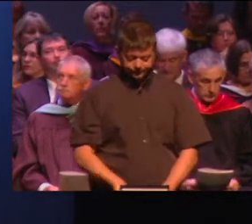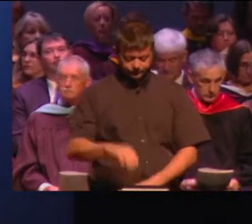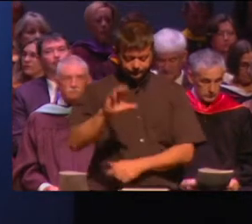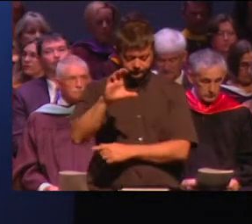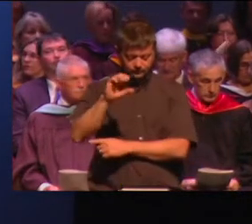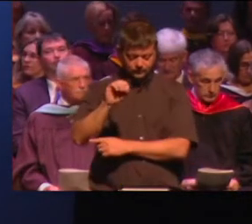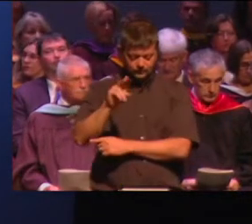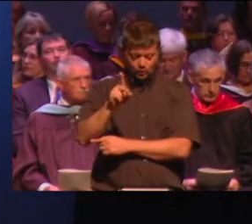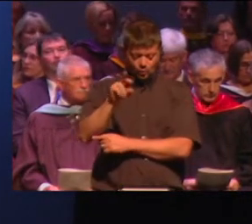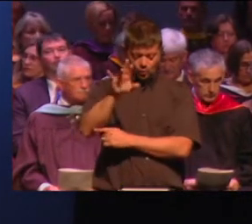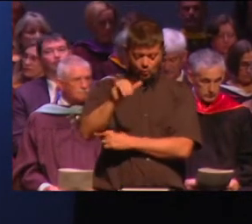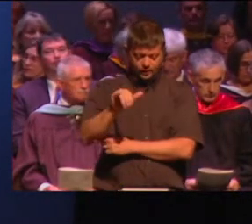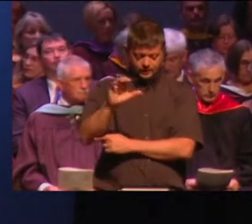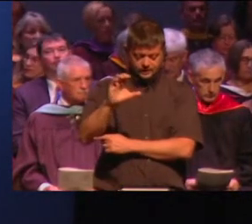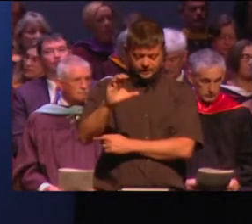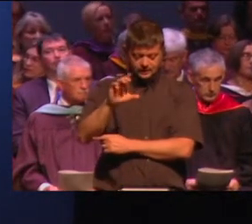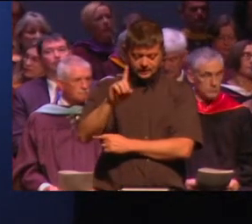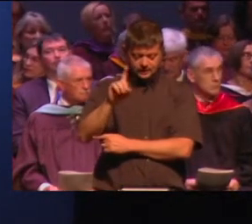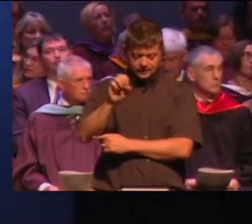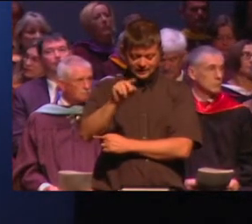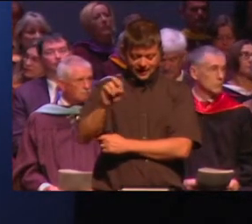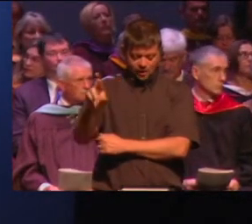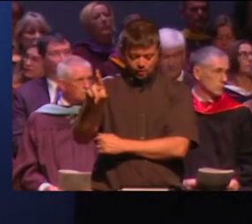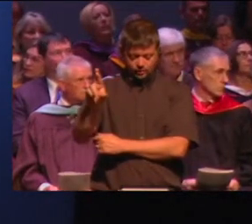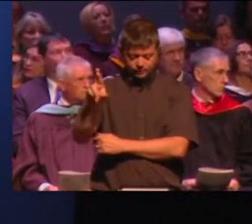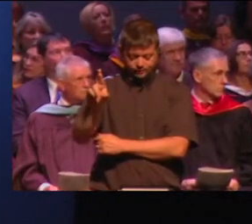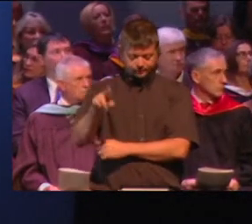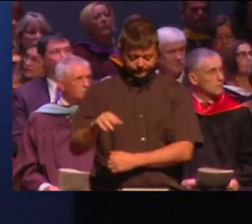Courtney C. Detter.